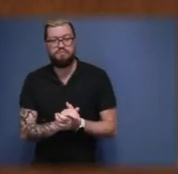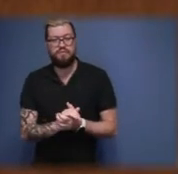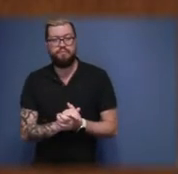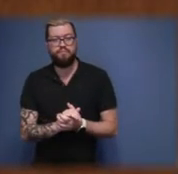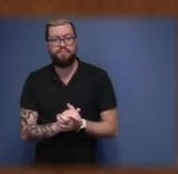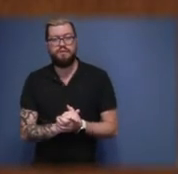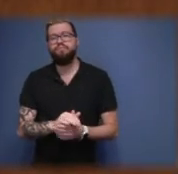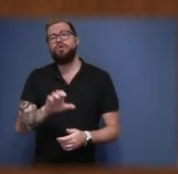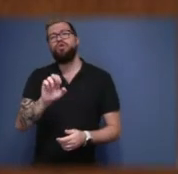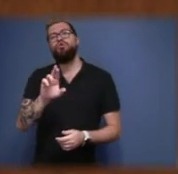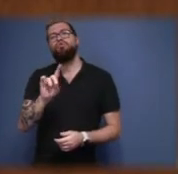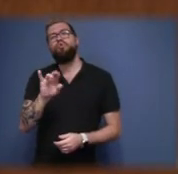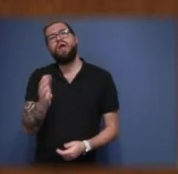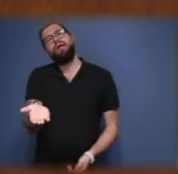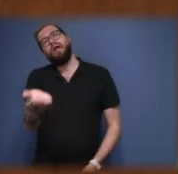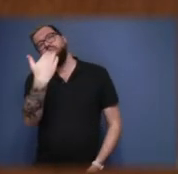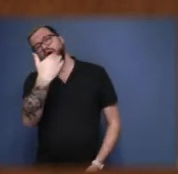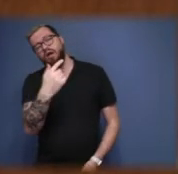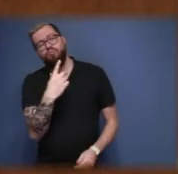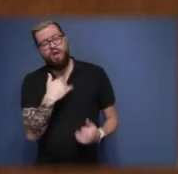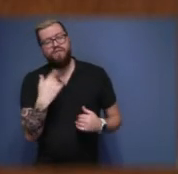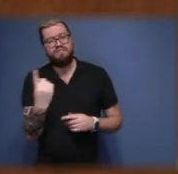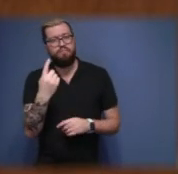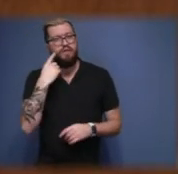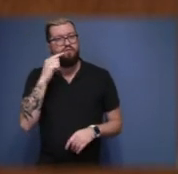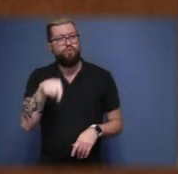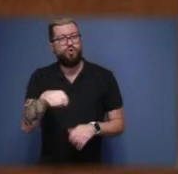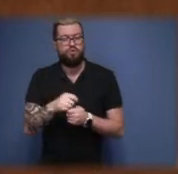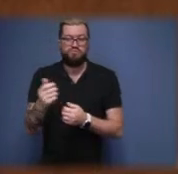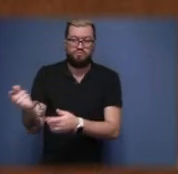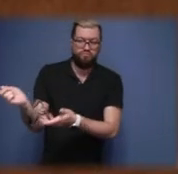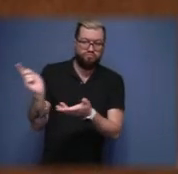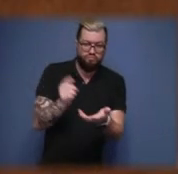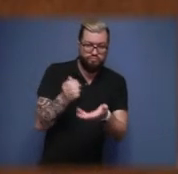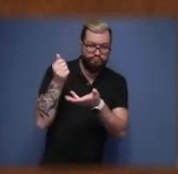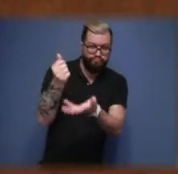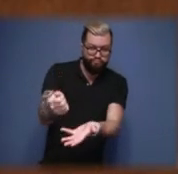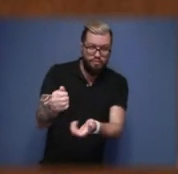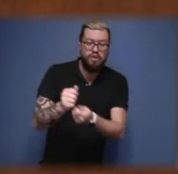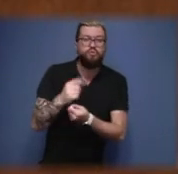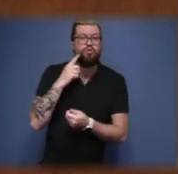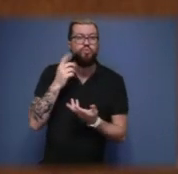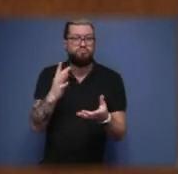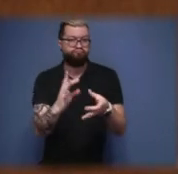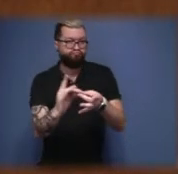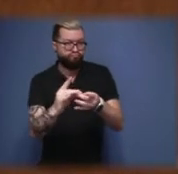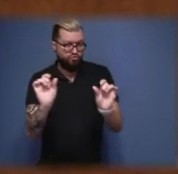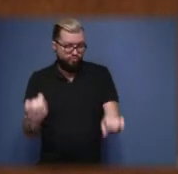Well, Eudoria, come on up. We have something for you, and if you have anything you'd like to say, you're welcome to do that as well.